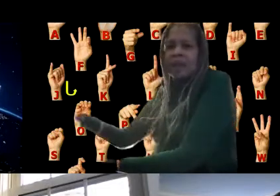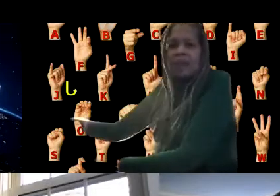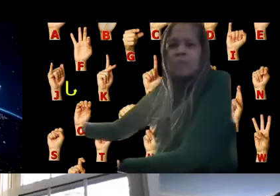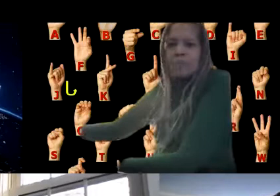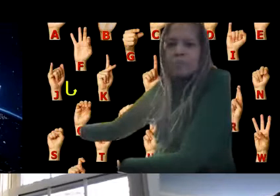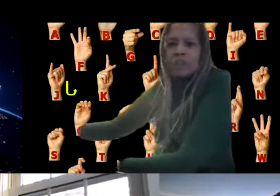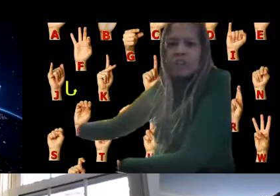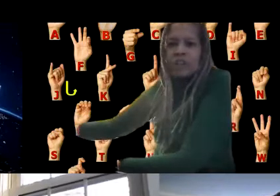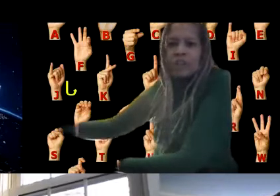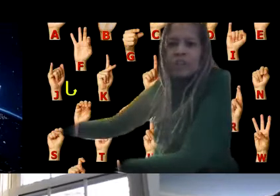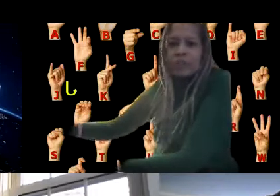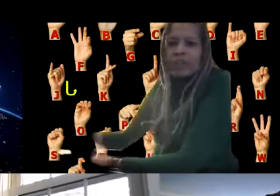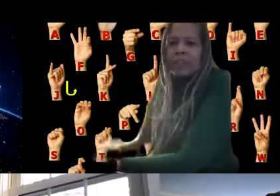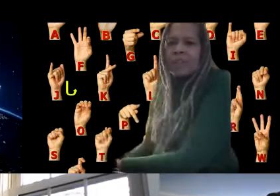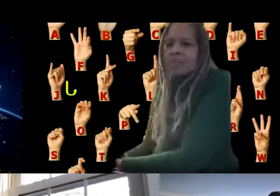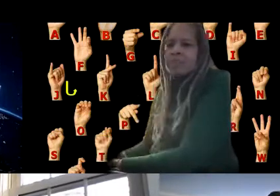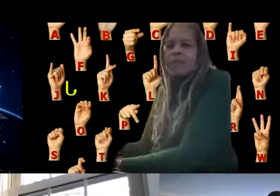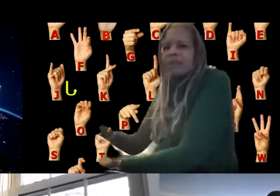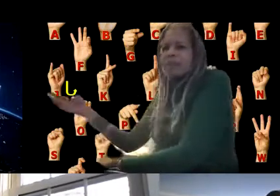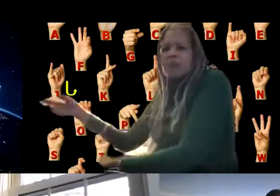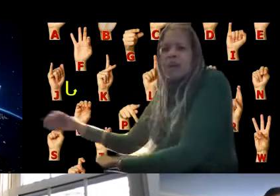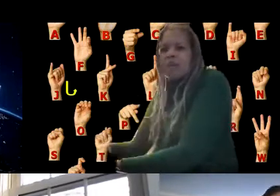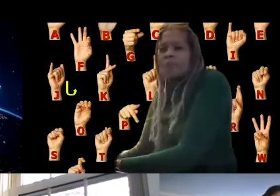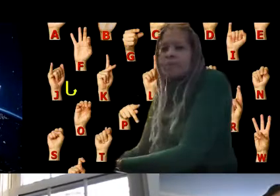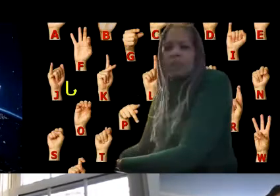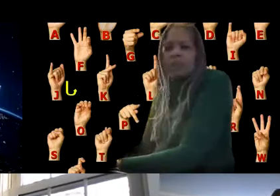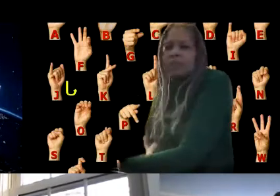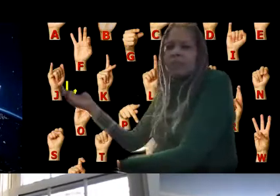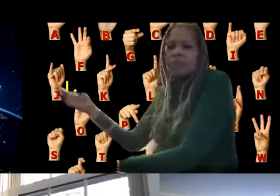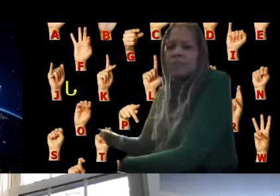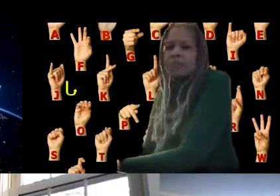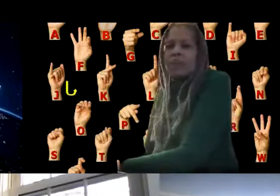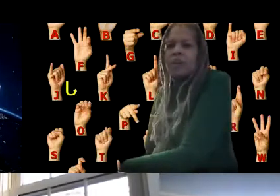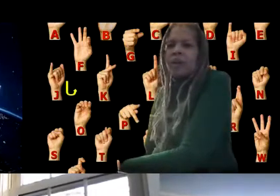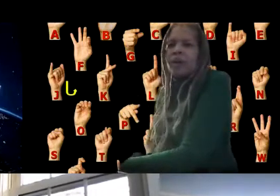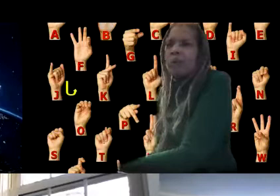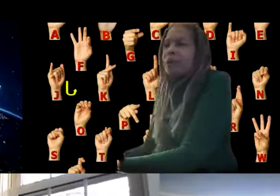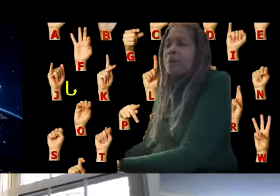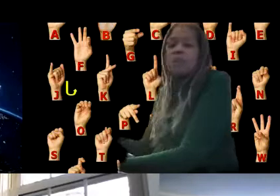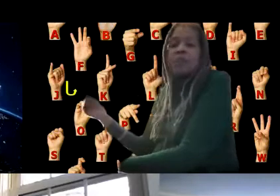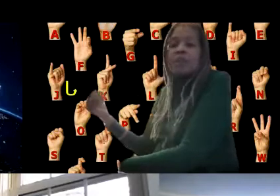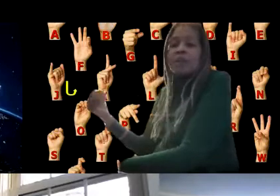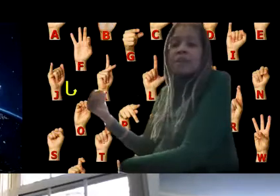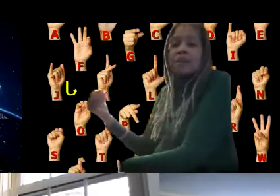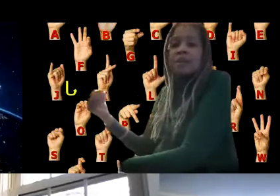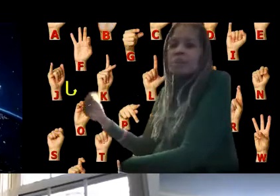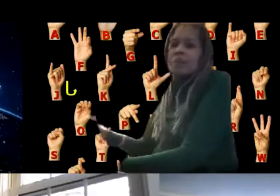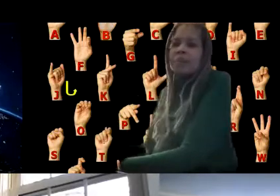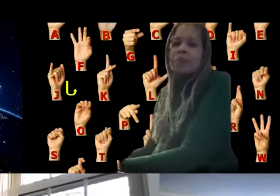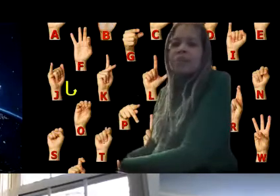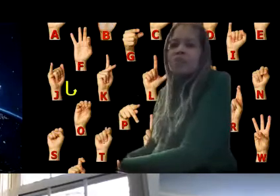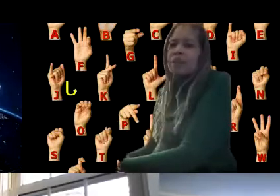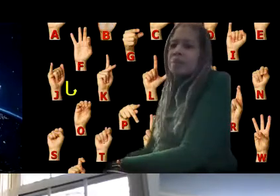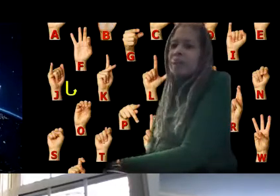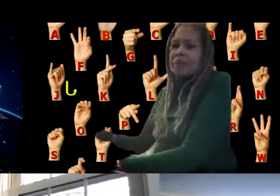a guy who has been in jail for 30 years, can't get a job, is constantly doing something, we don't think, well,